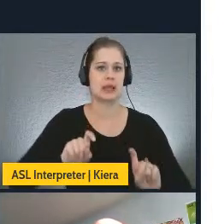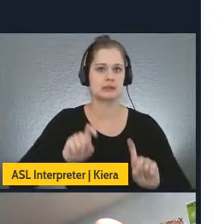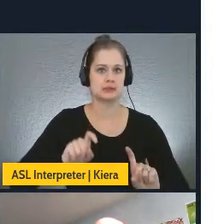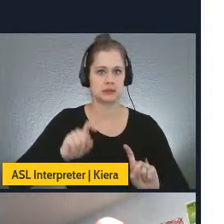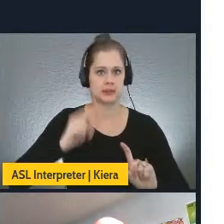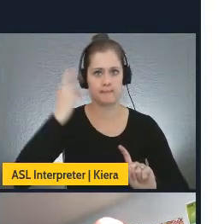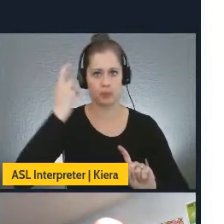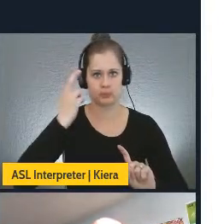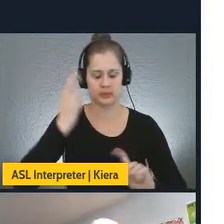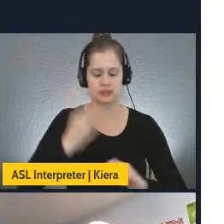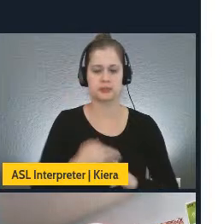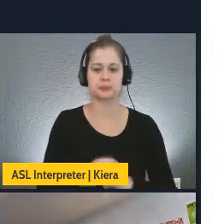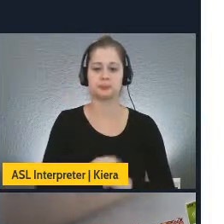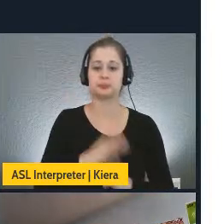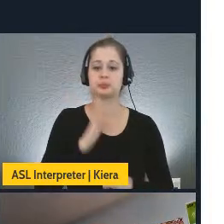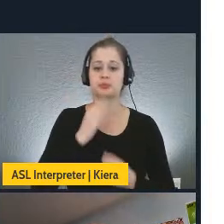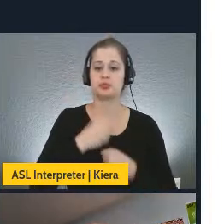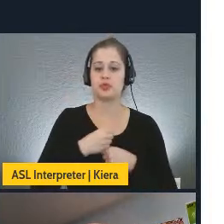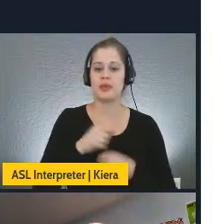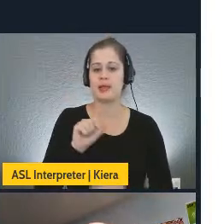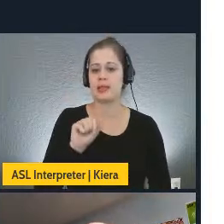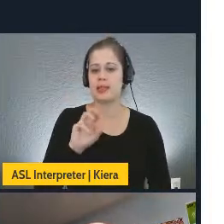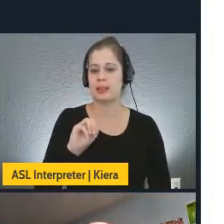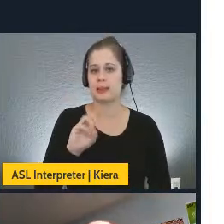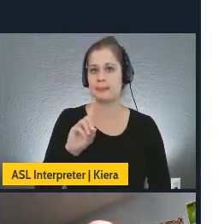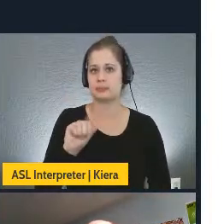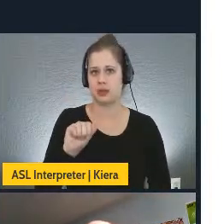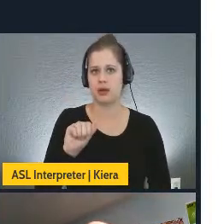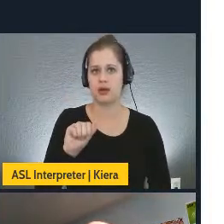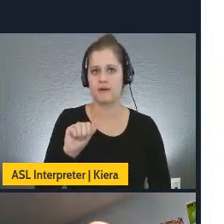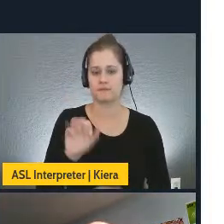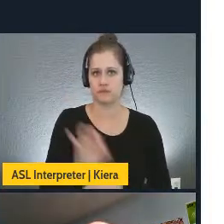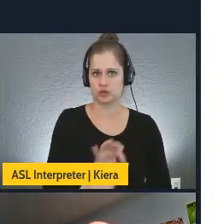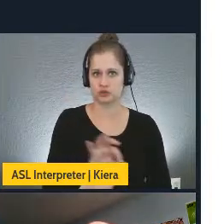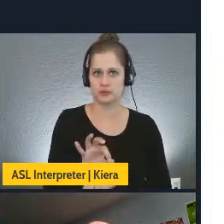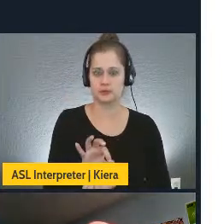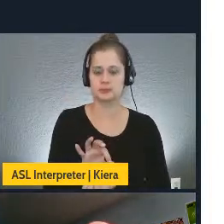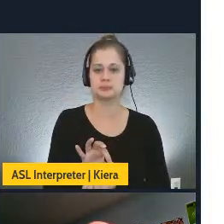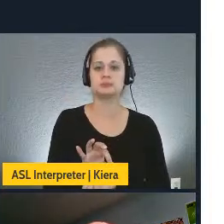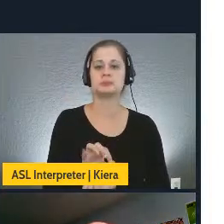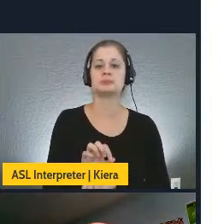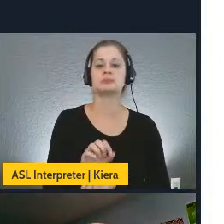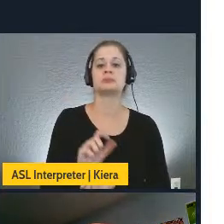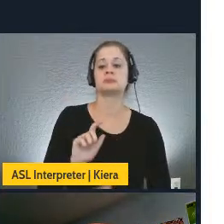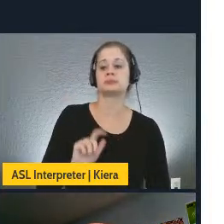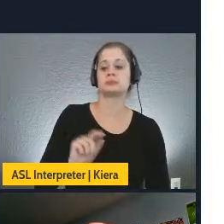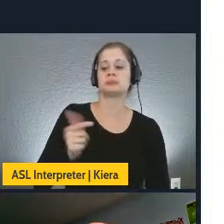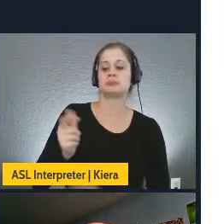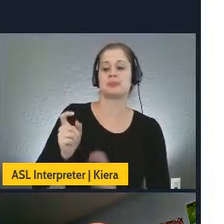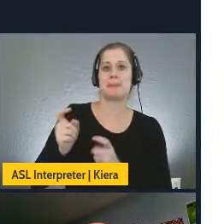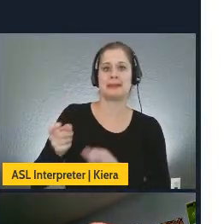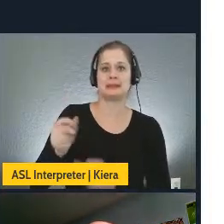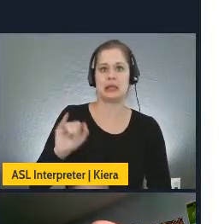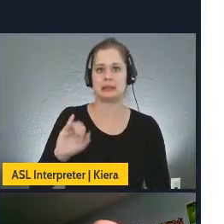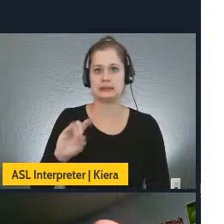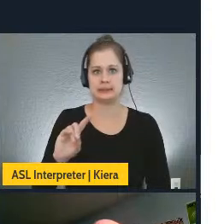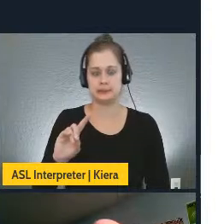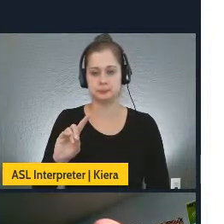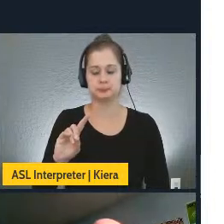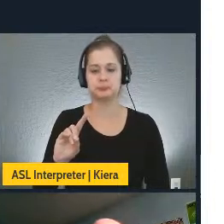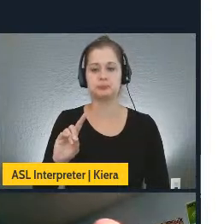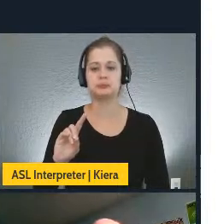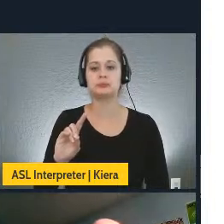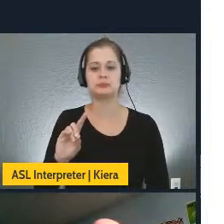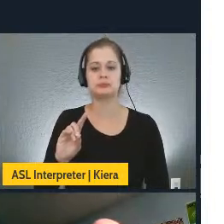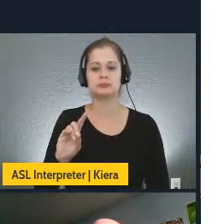So we will create Lambda functions and pass in an ID to them. And then these will write